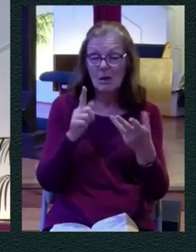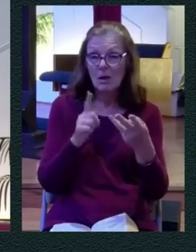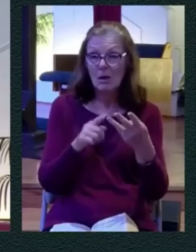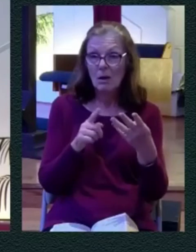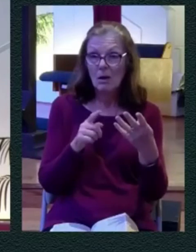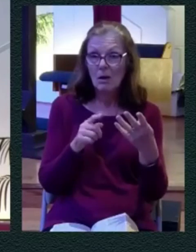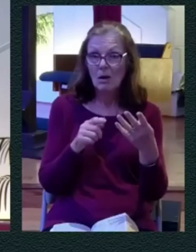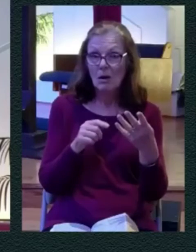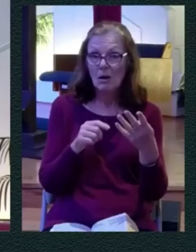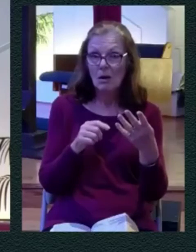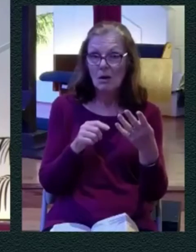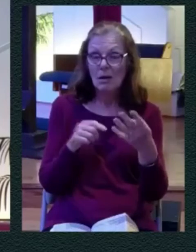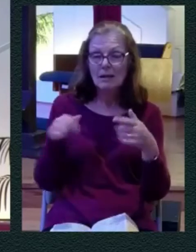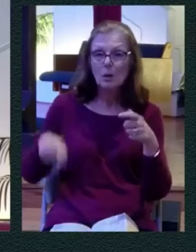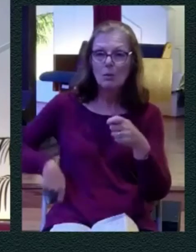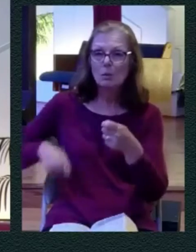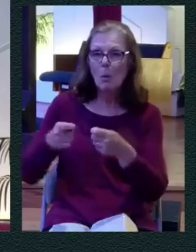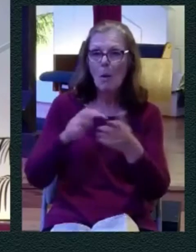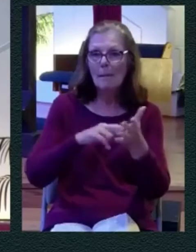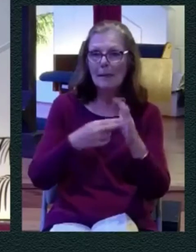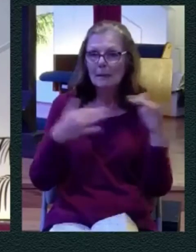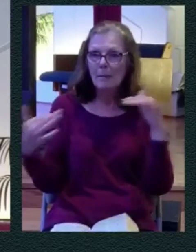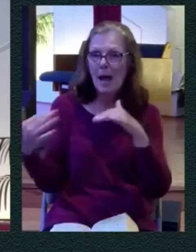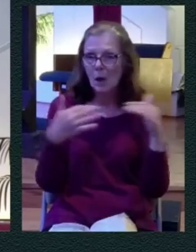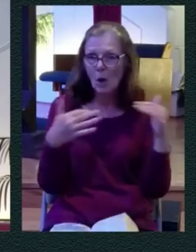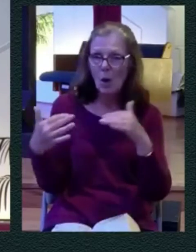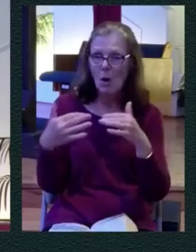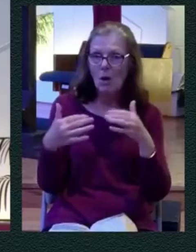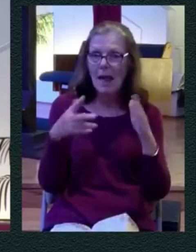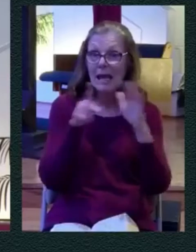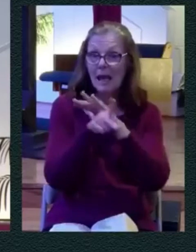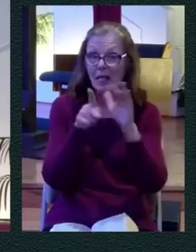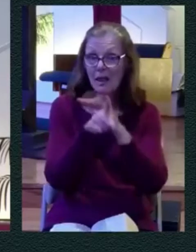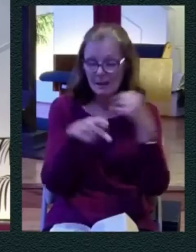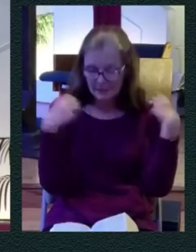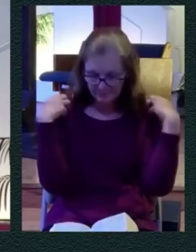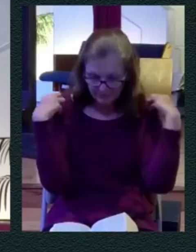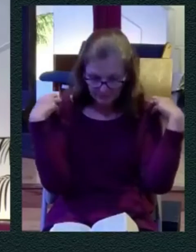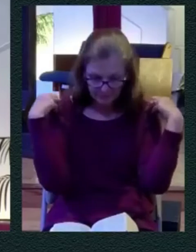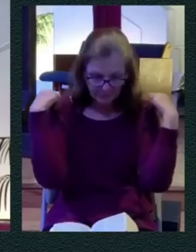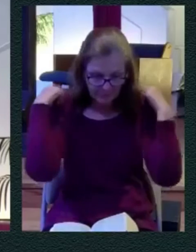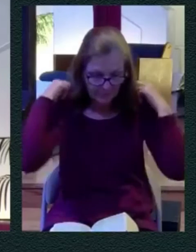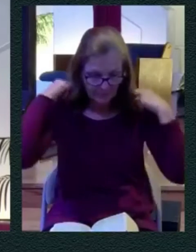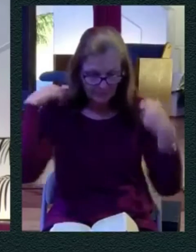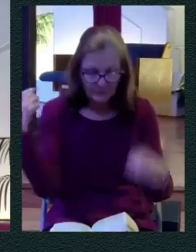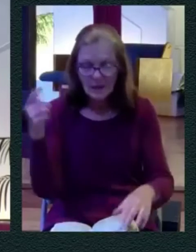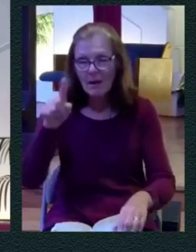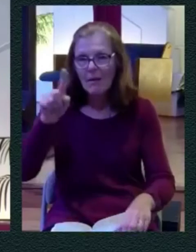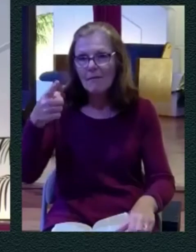Old Testament together. Turn to 1 Chronicles chapter 21.